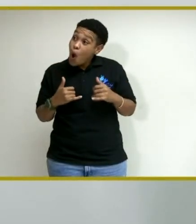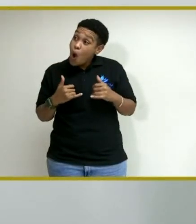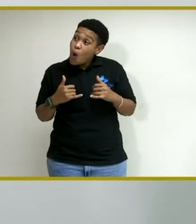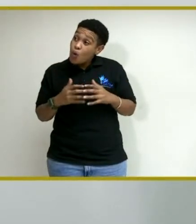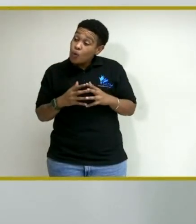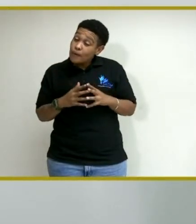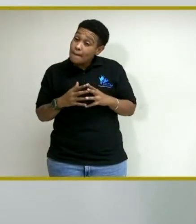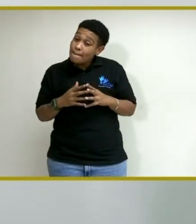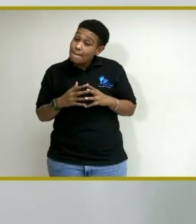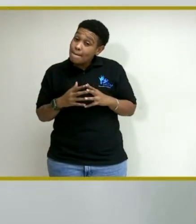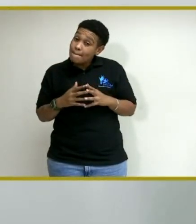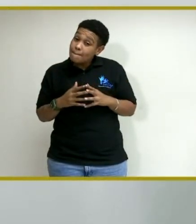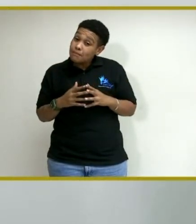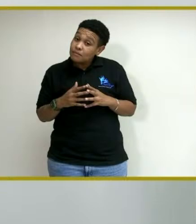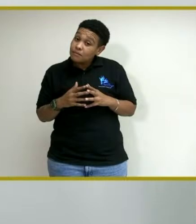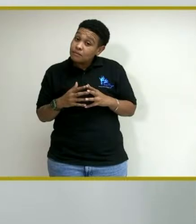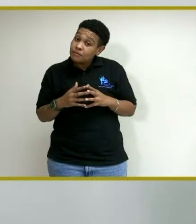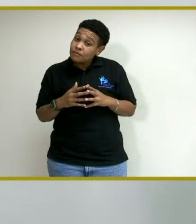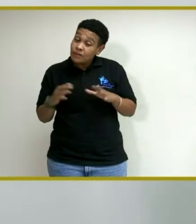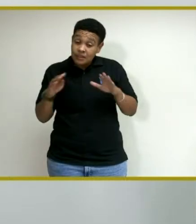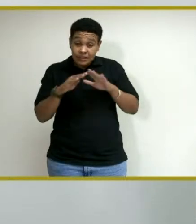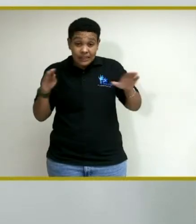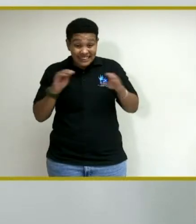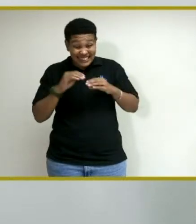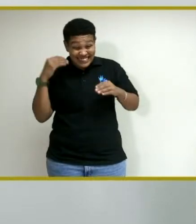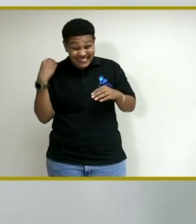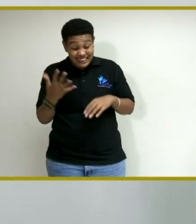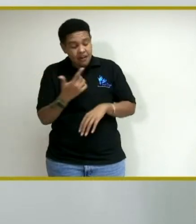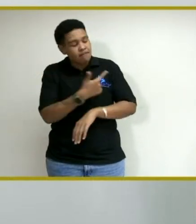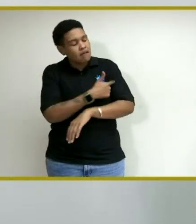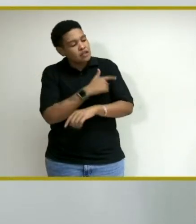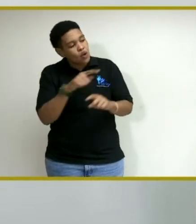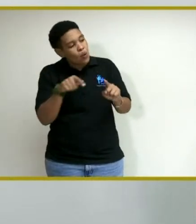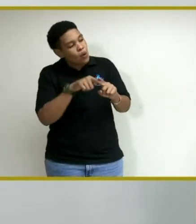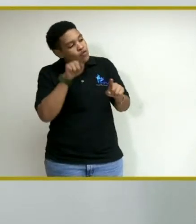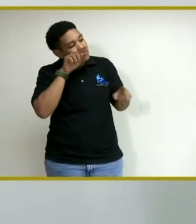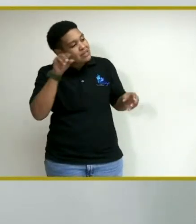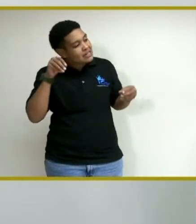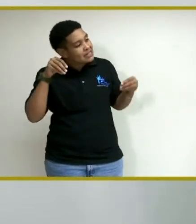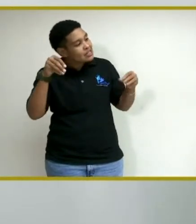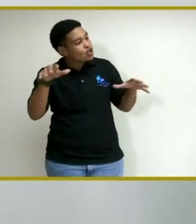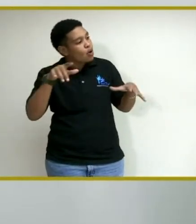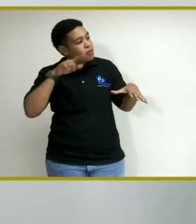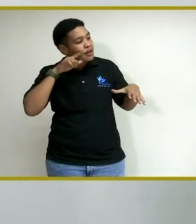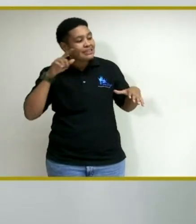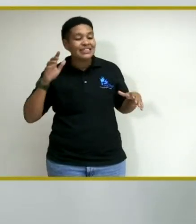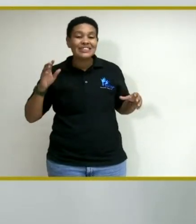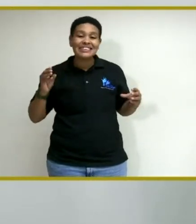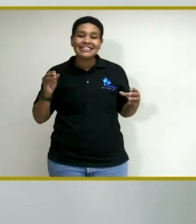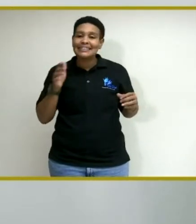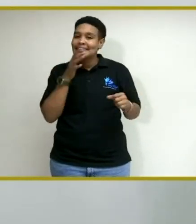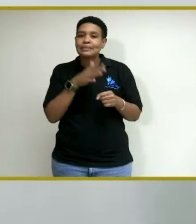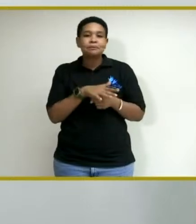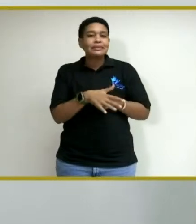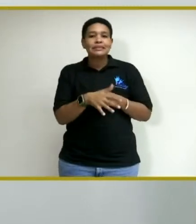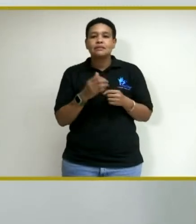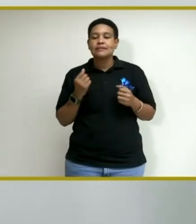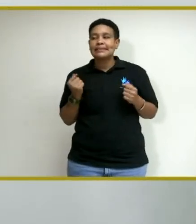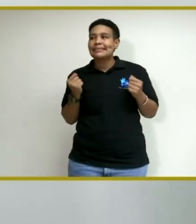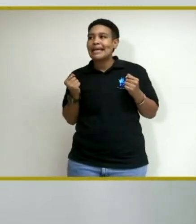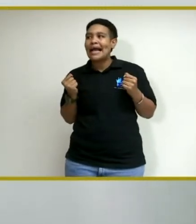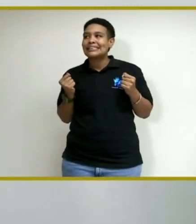in the administration of vaccines when supplies are tightening up. And